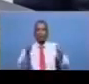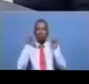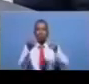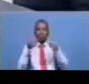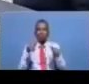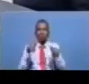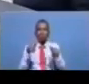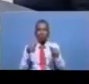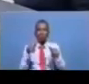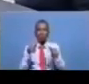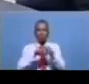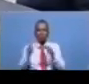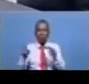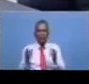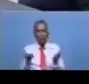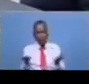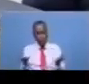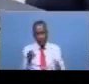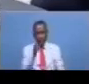ma ye mra